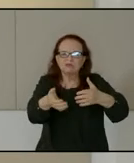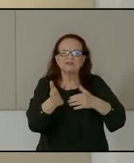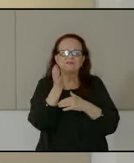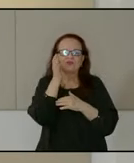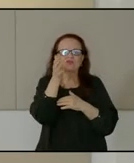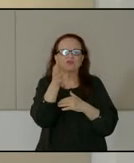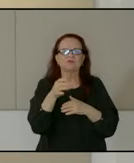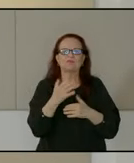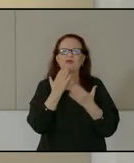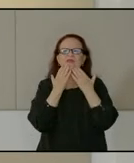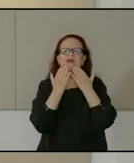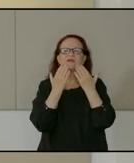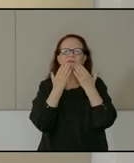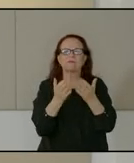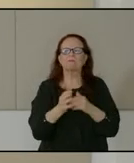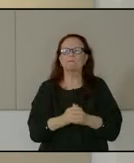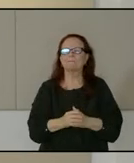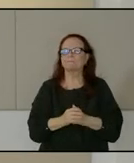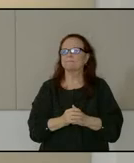you so much.